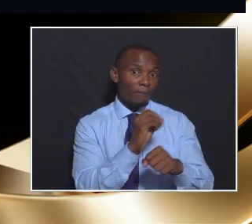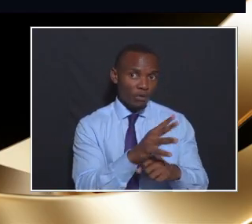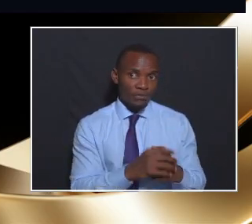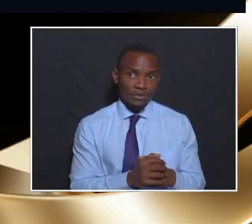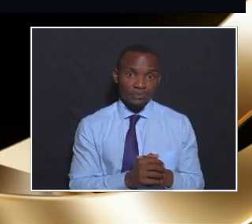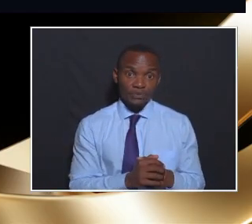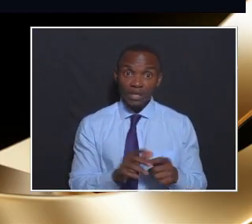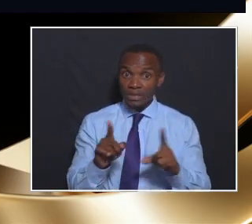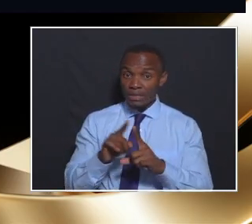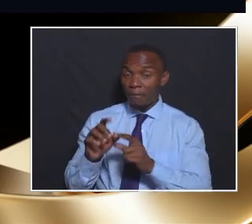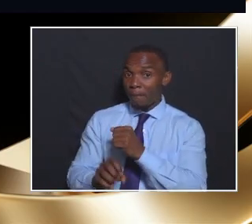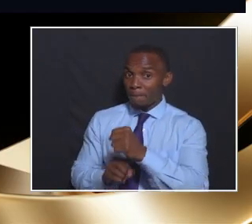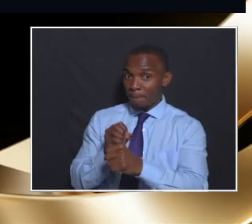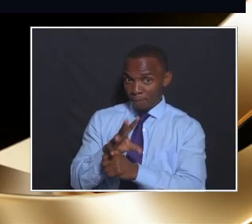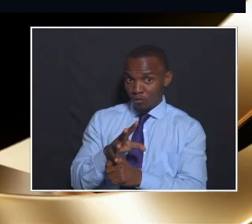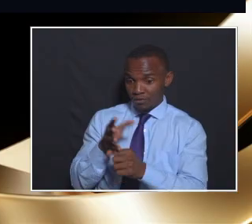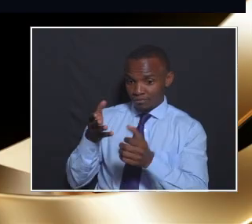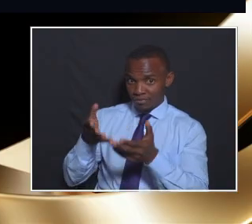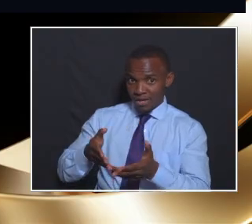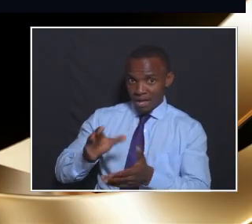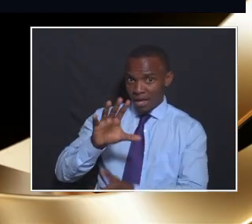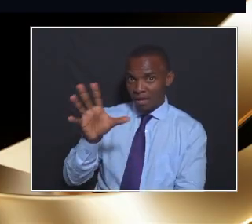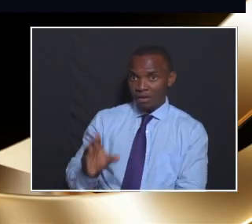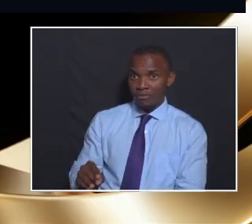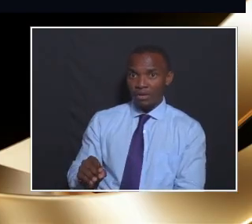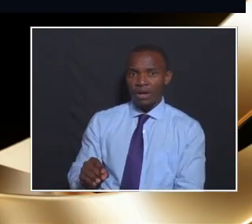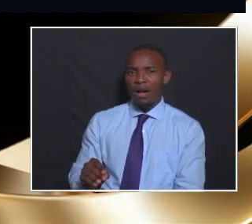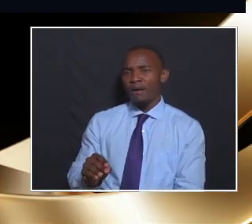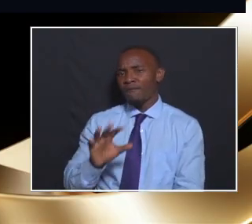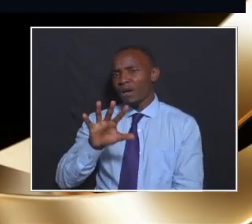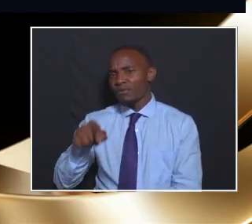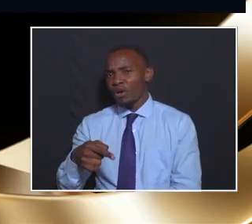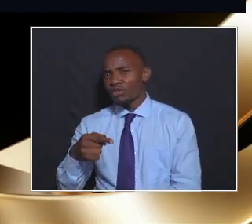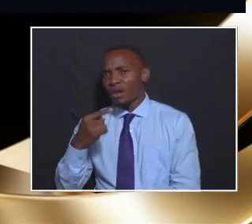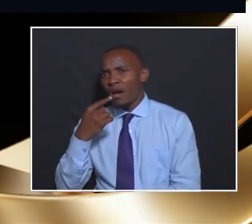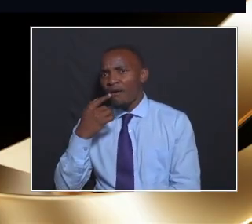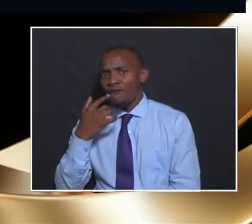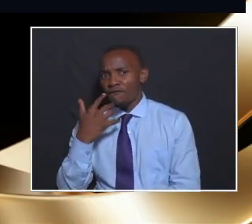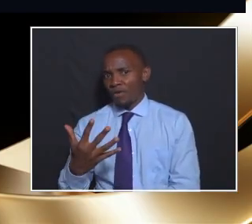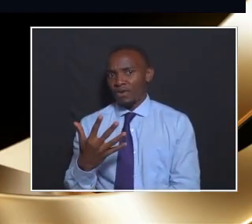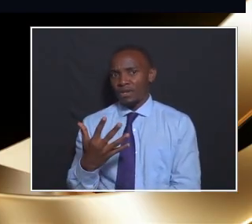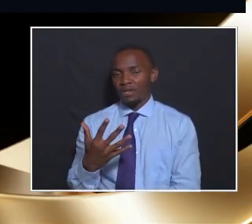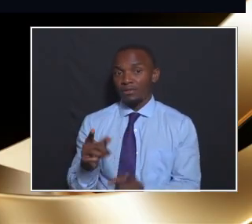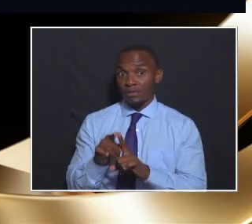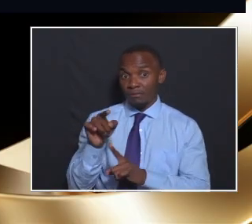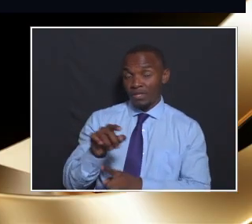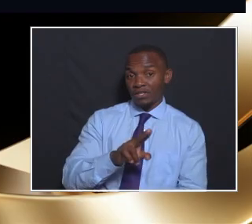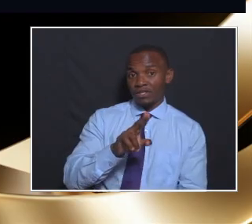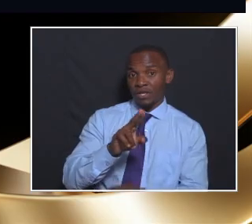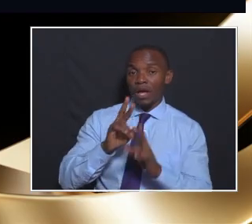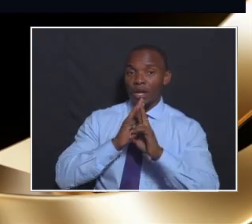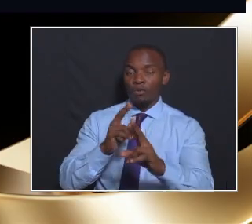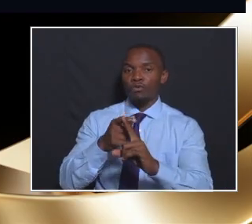The films produced in Africa are 5,500 plus, and this is a UNESCO report, so they did a lot of finding